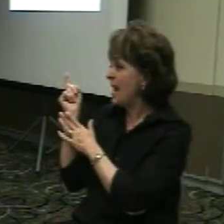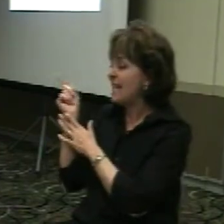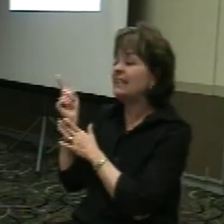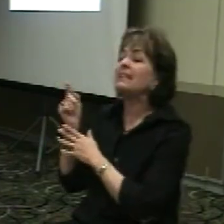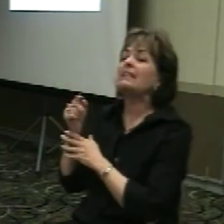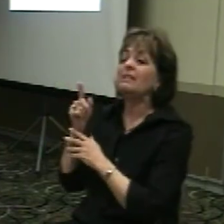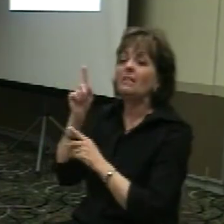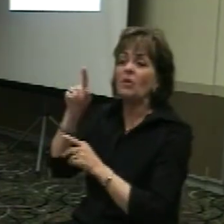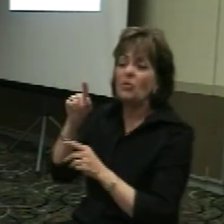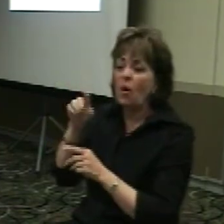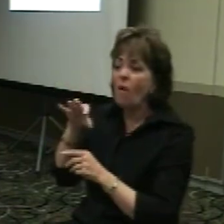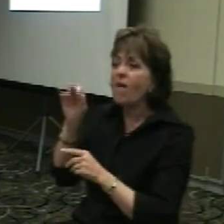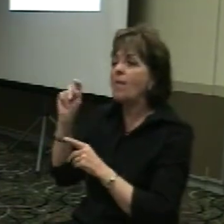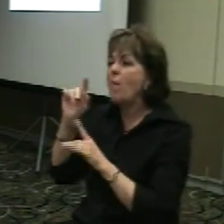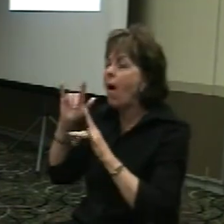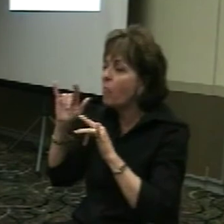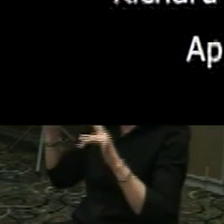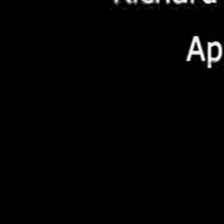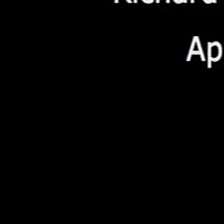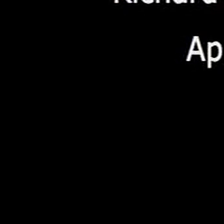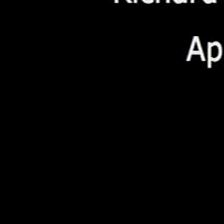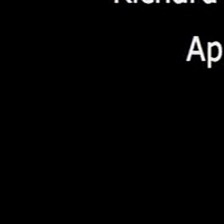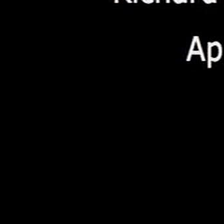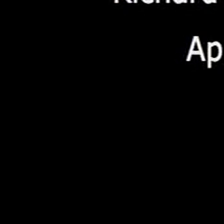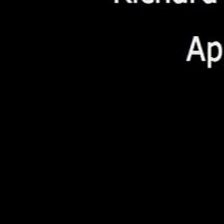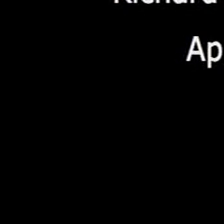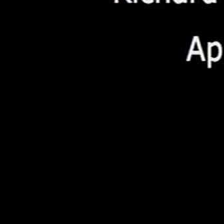Get up, stretch, find a bathroom, across the hall, down that way.